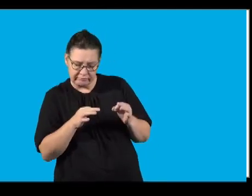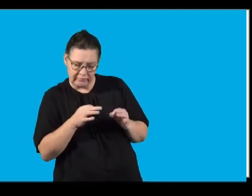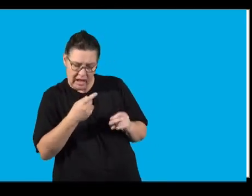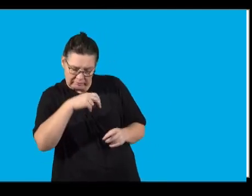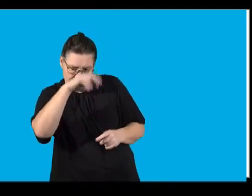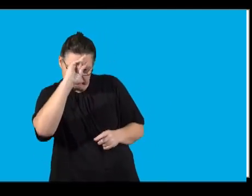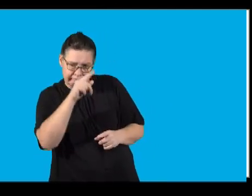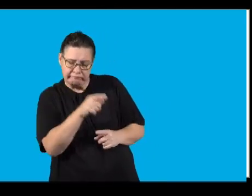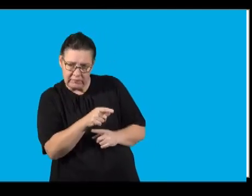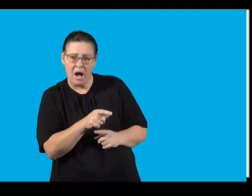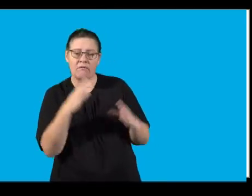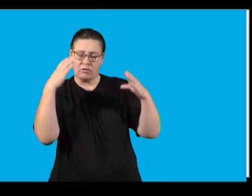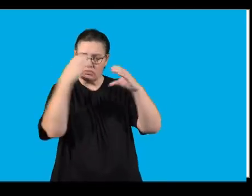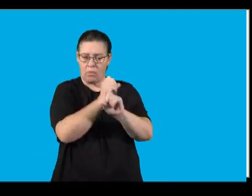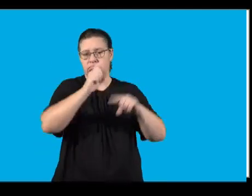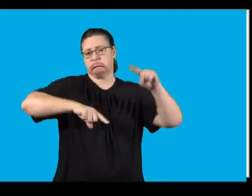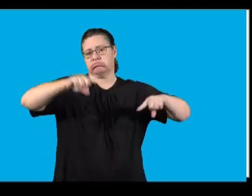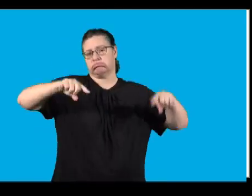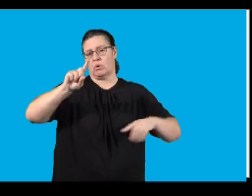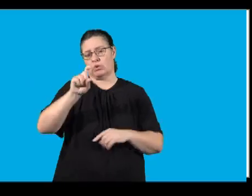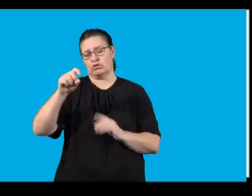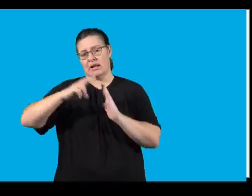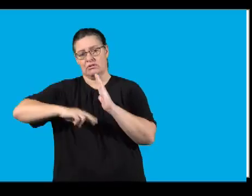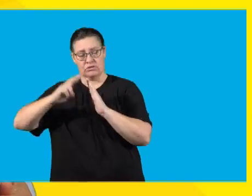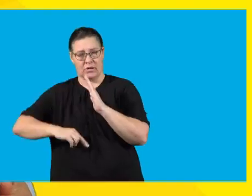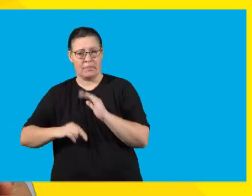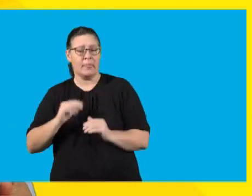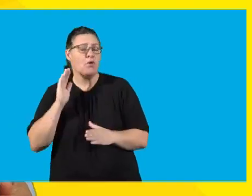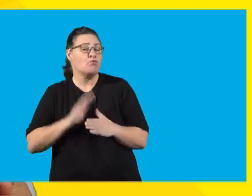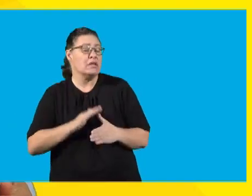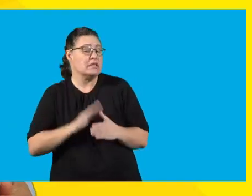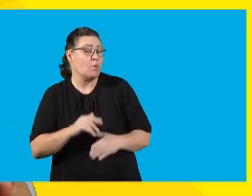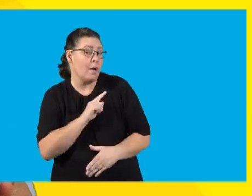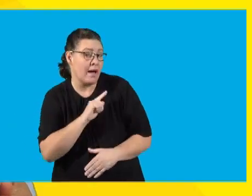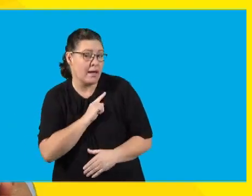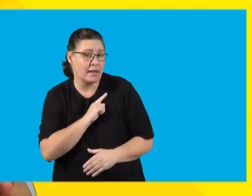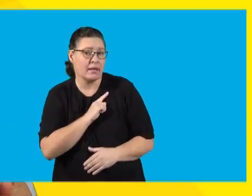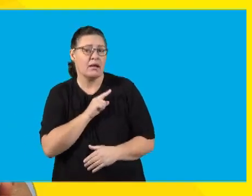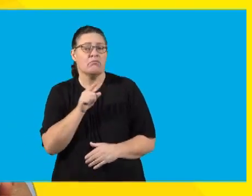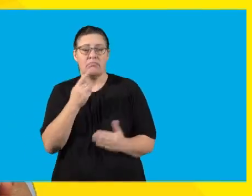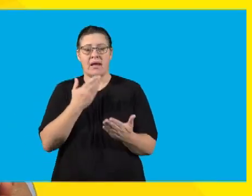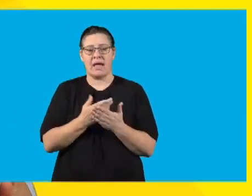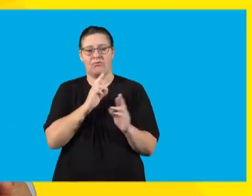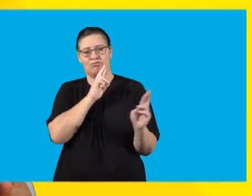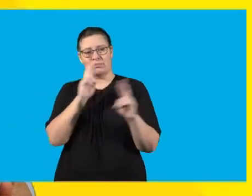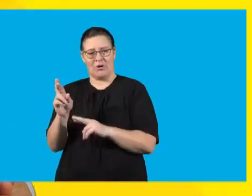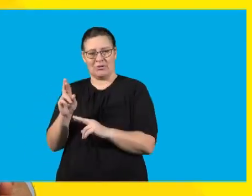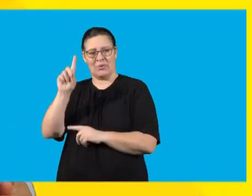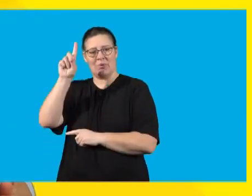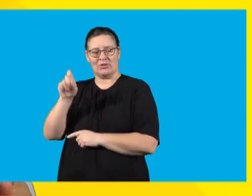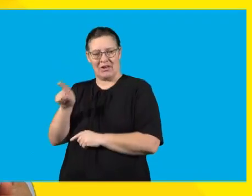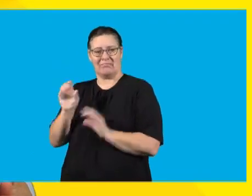the scope of literature questions. Now remember, the reason why we want you to do that is so that you can respond to the